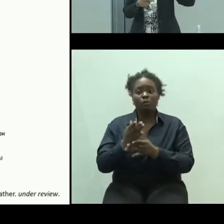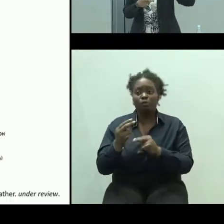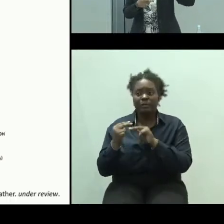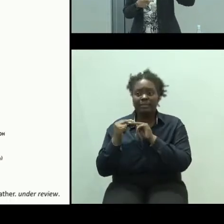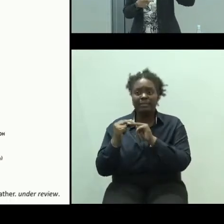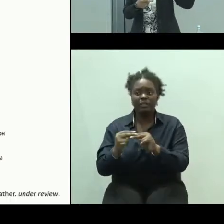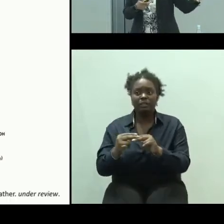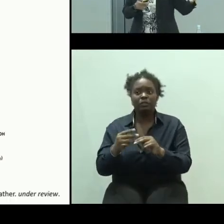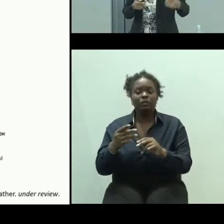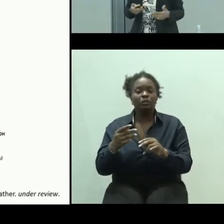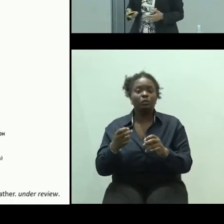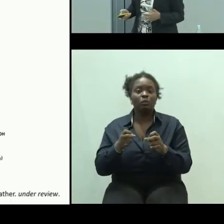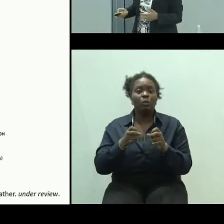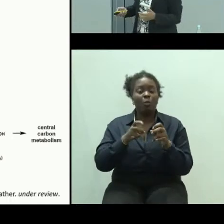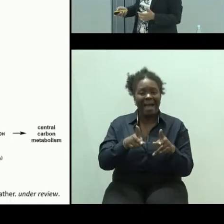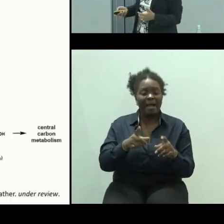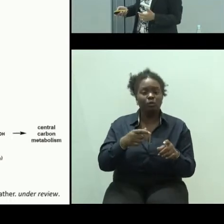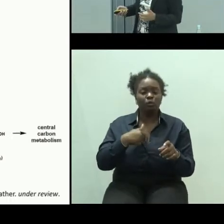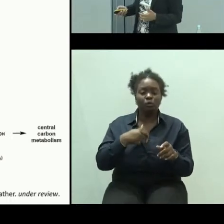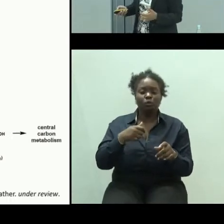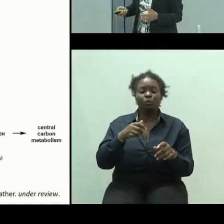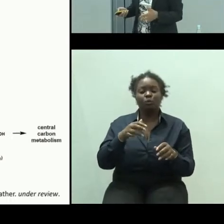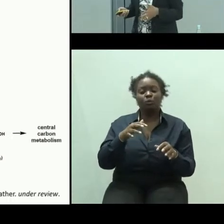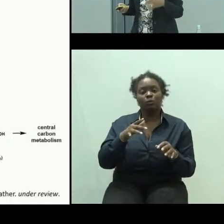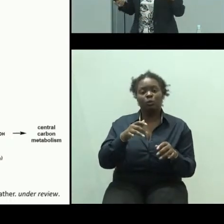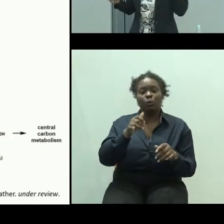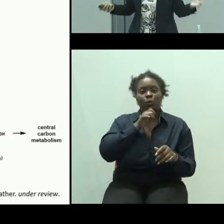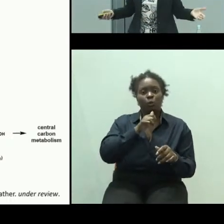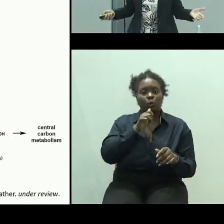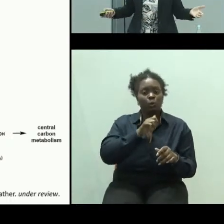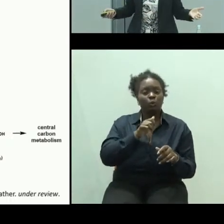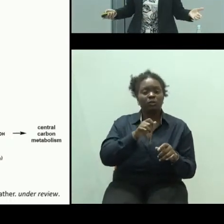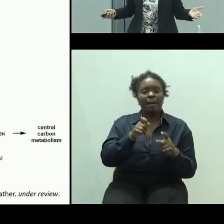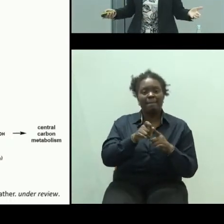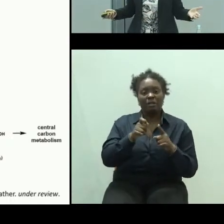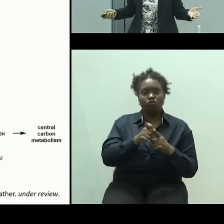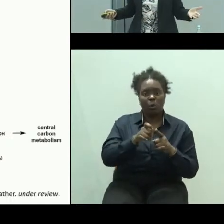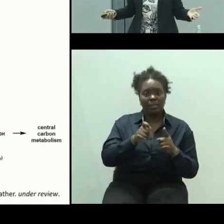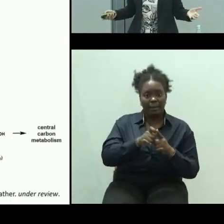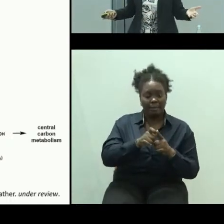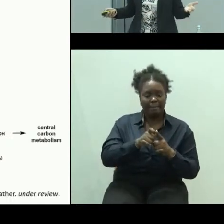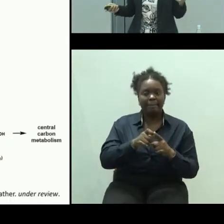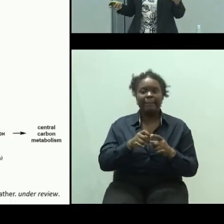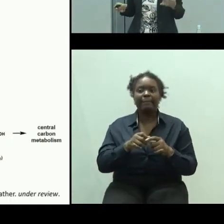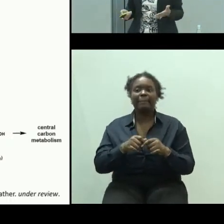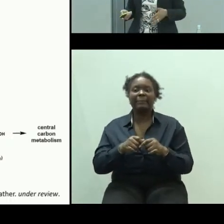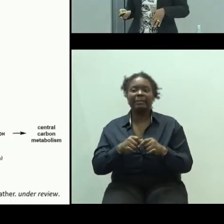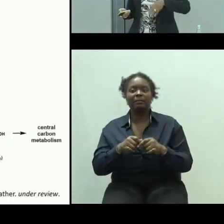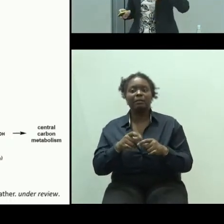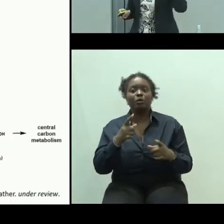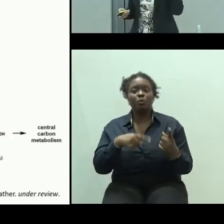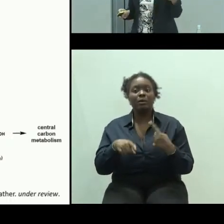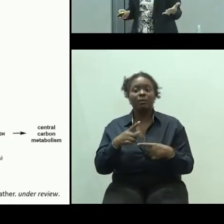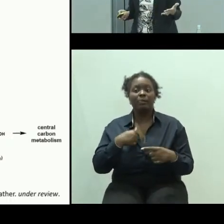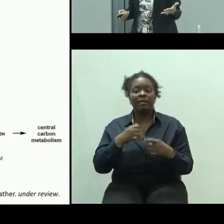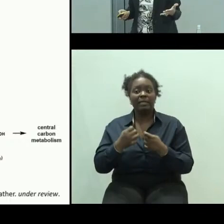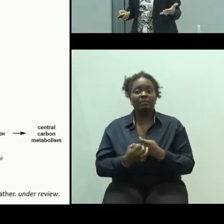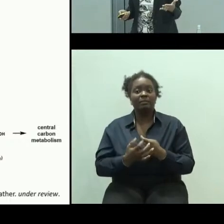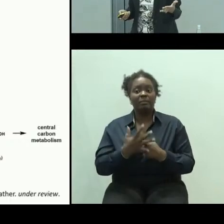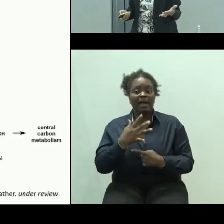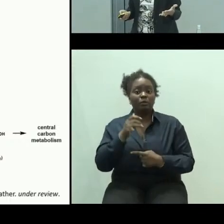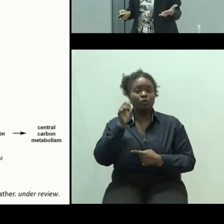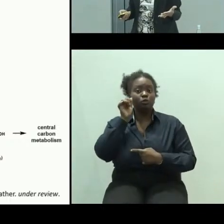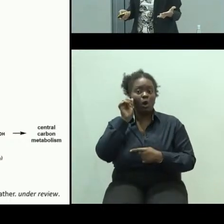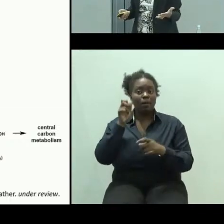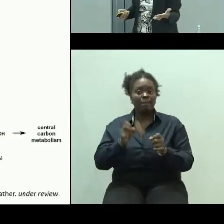using petroleum in order to produce them. And we actually rely upon nature for this as well. So we were inspired by a known pathway